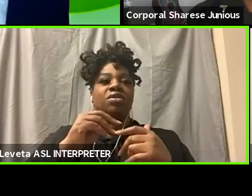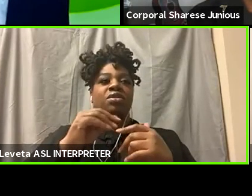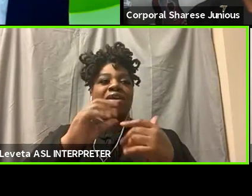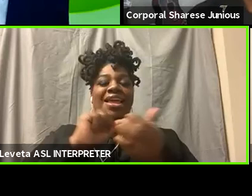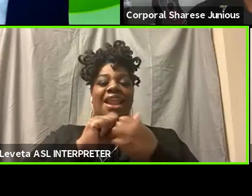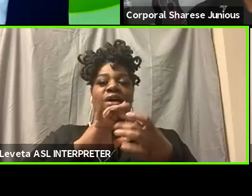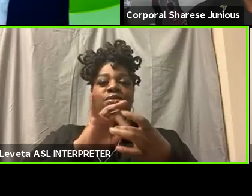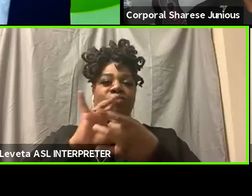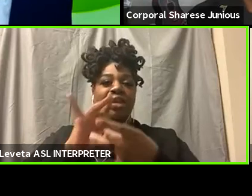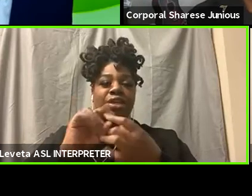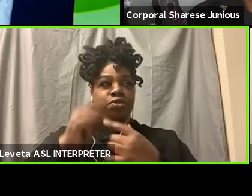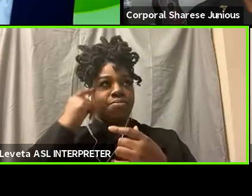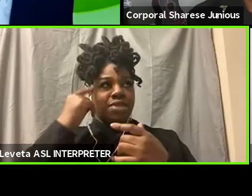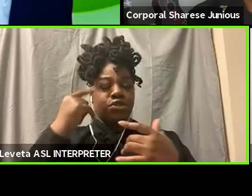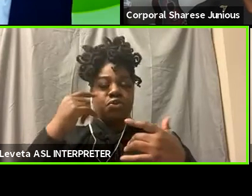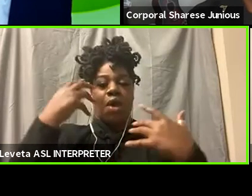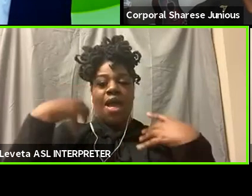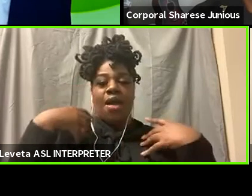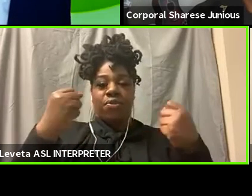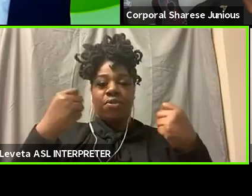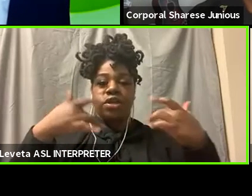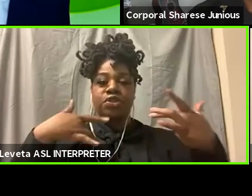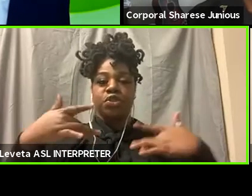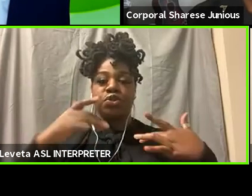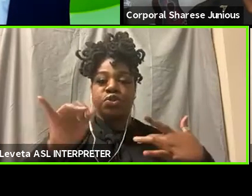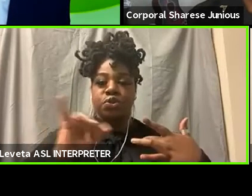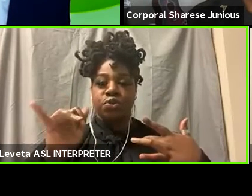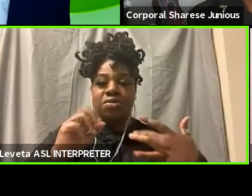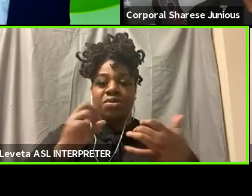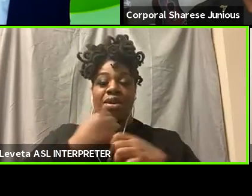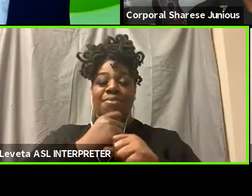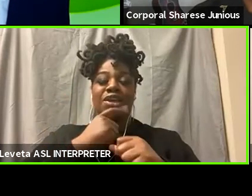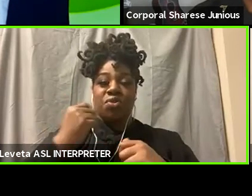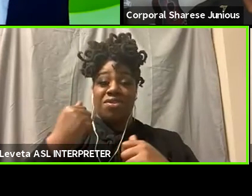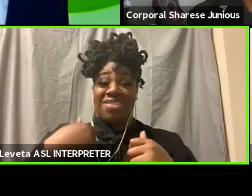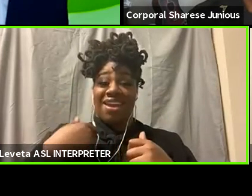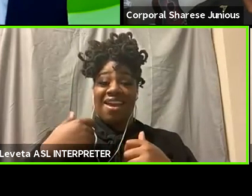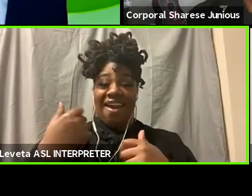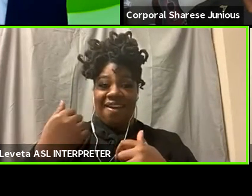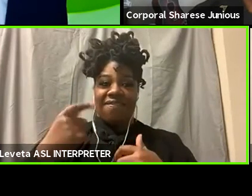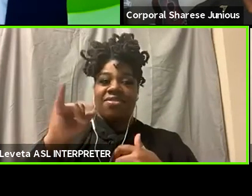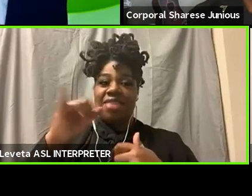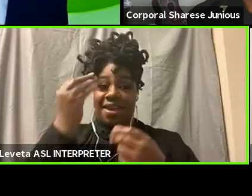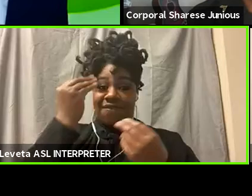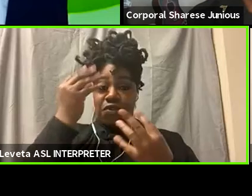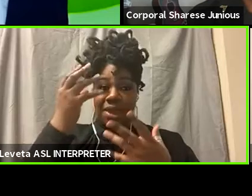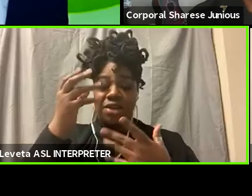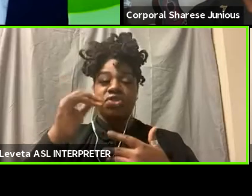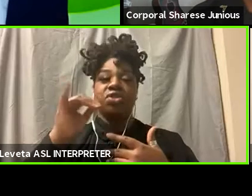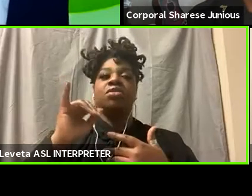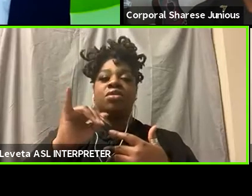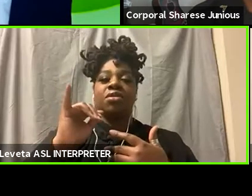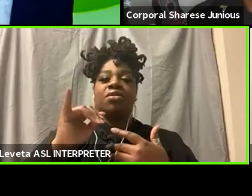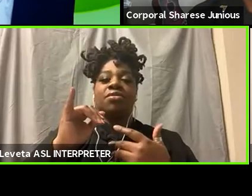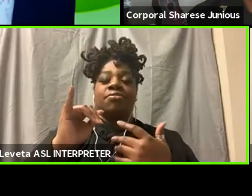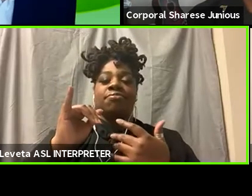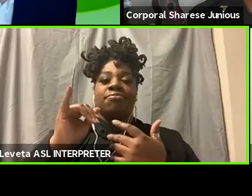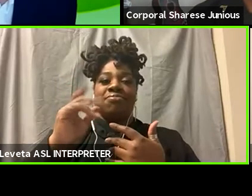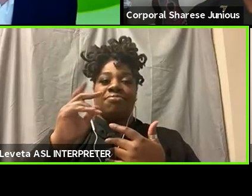see, and that they are equipped with that information so that they can better meet the needs of their students as